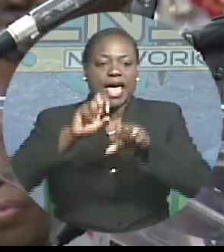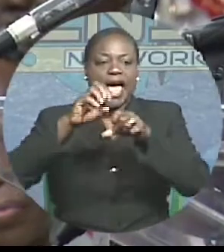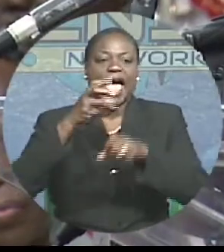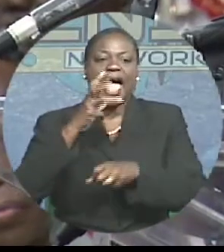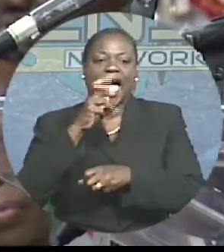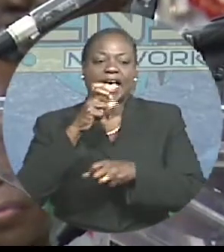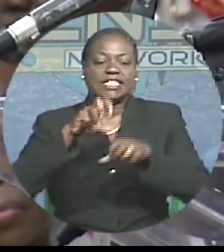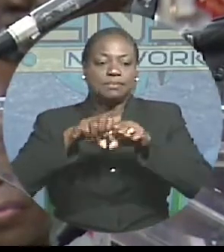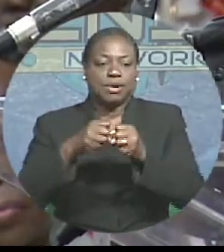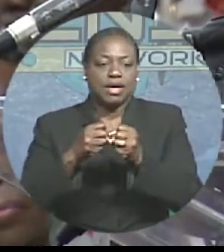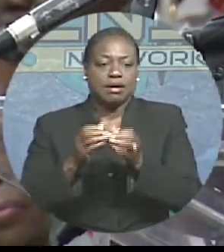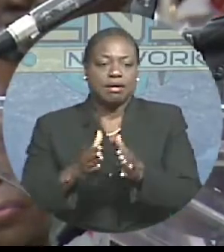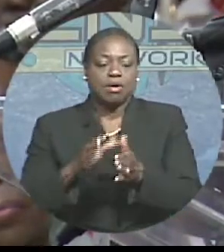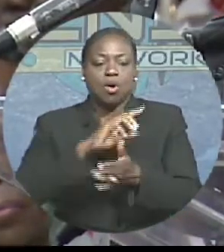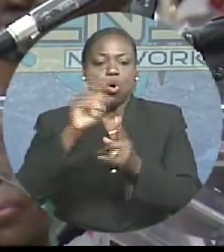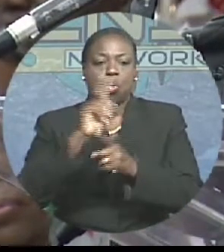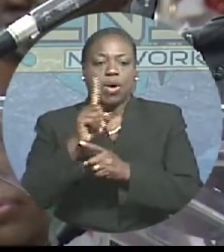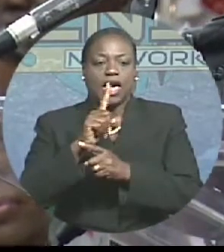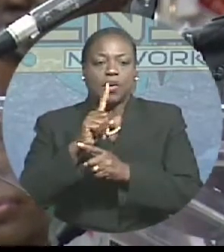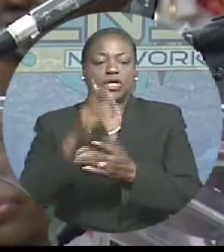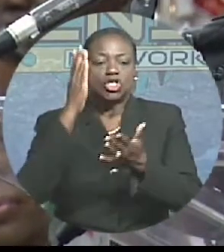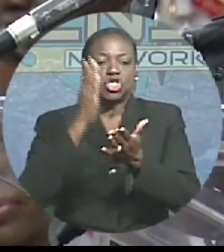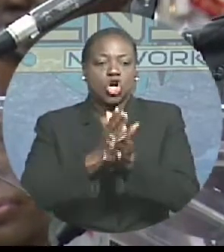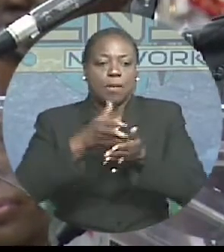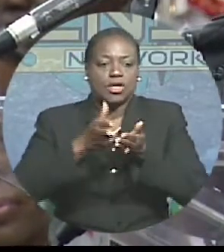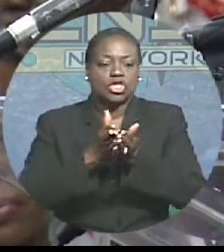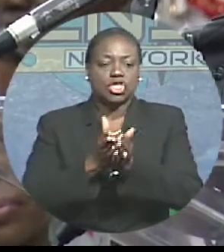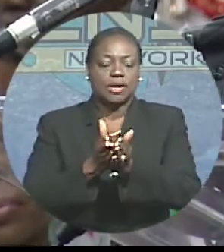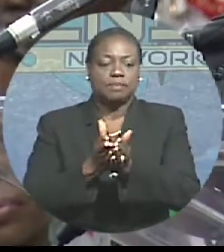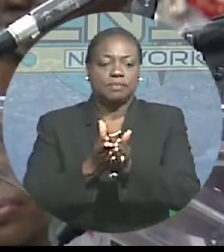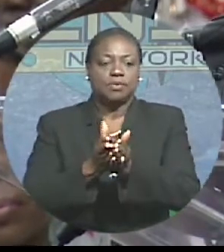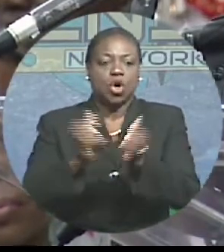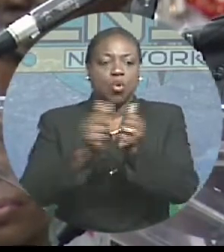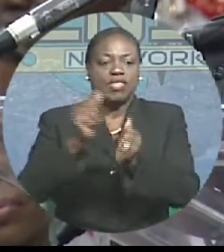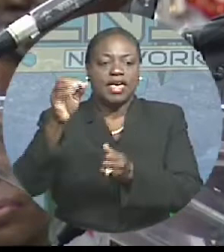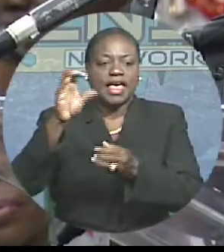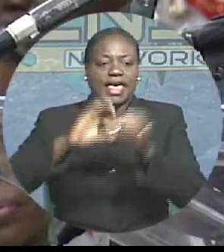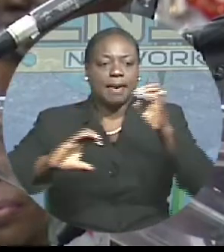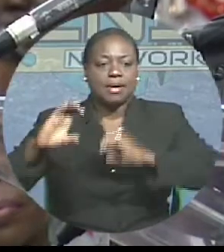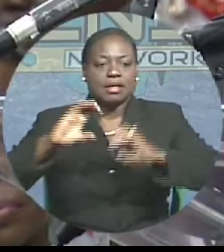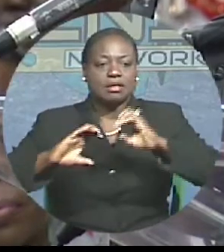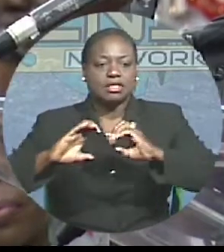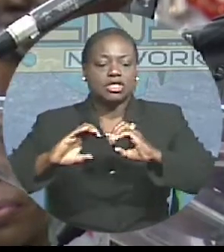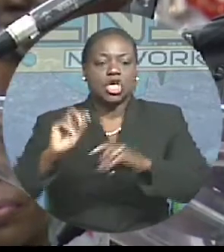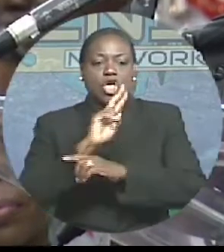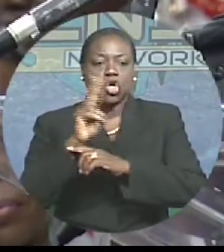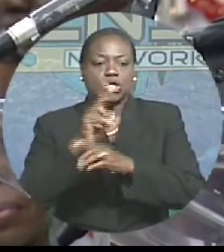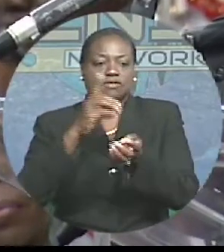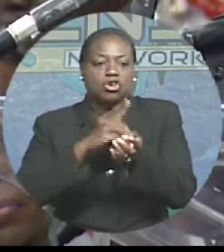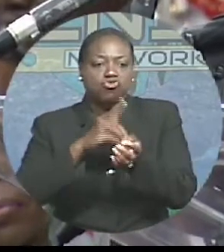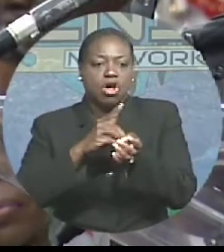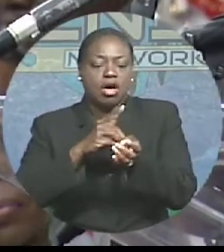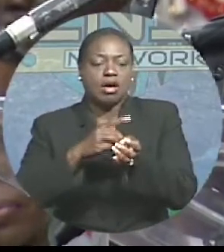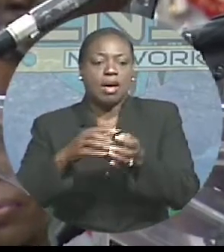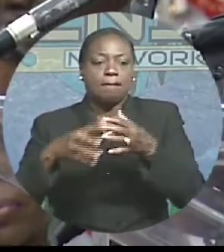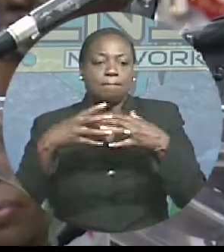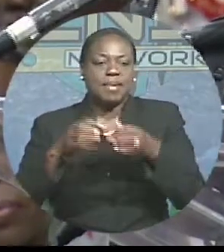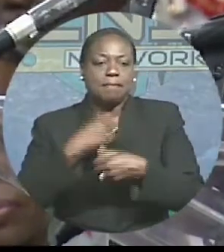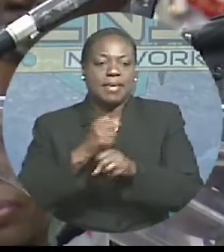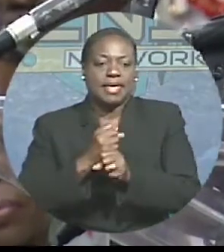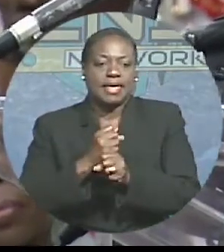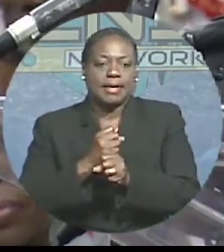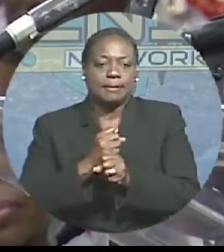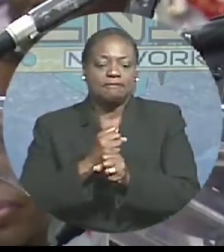objectives were to identify and seize shipments of precursor chemicals used for illicit drug manufacturing.